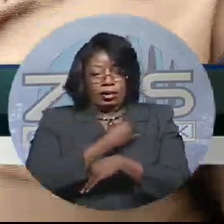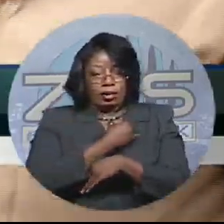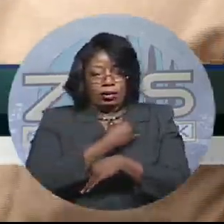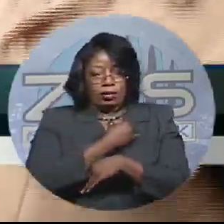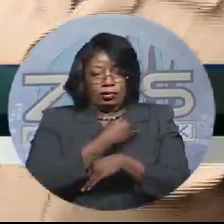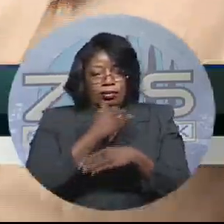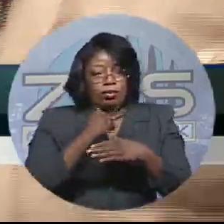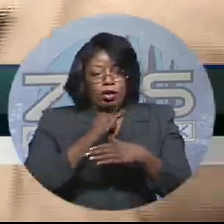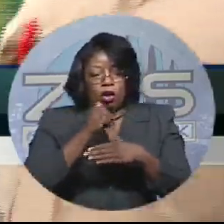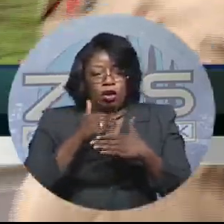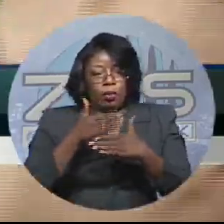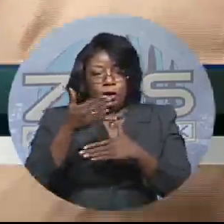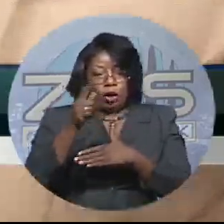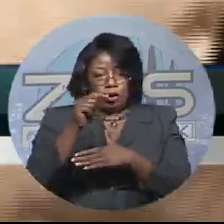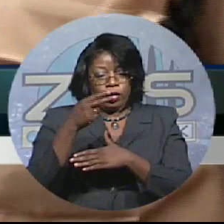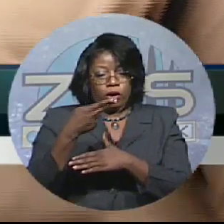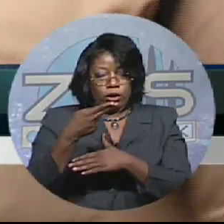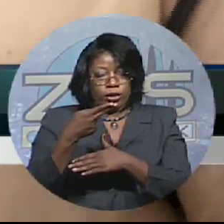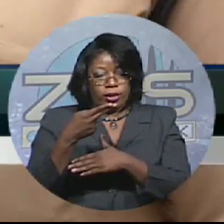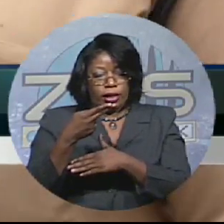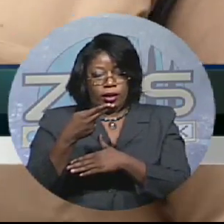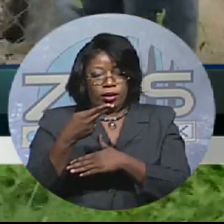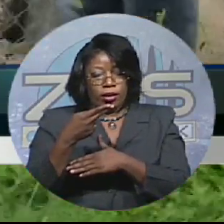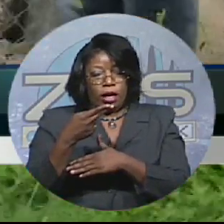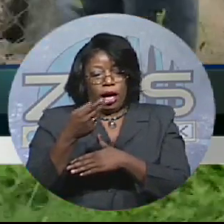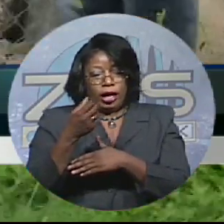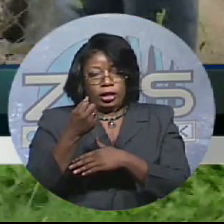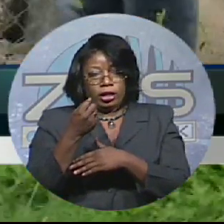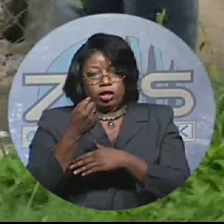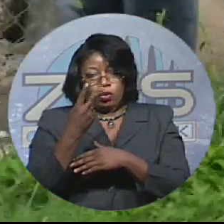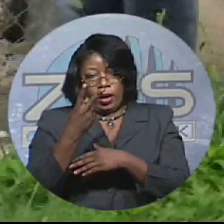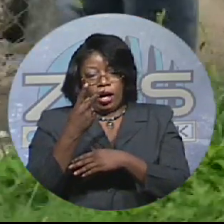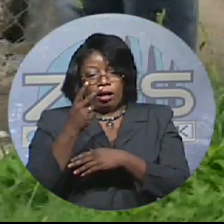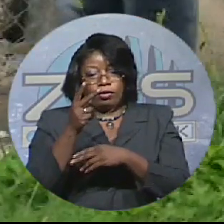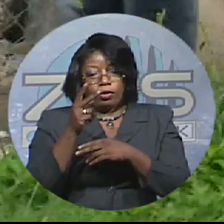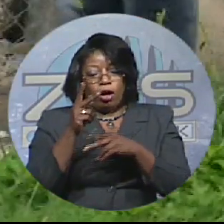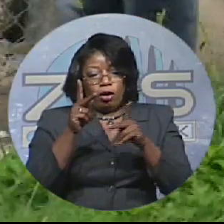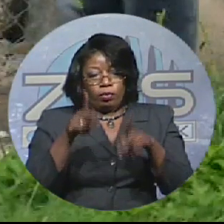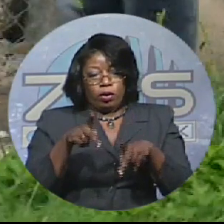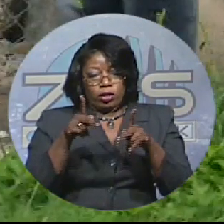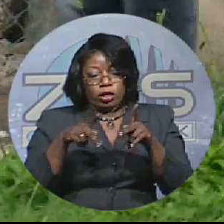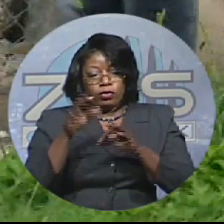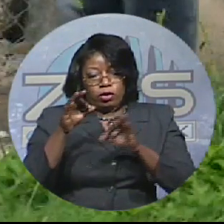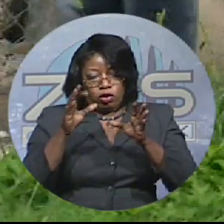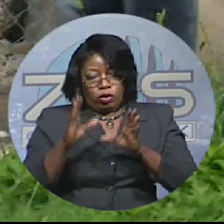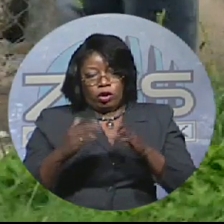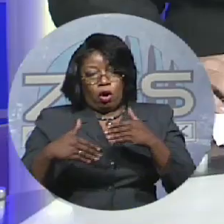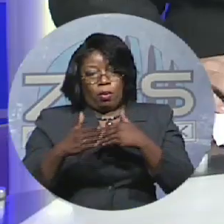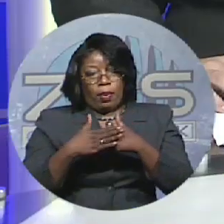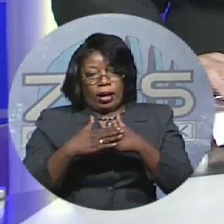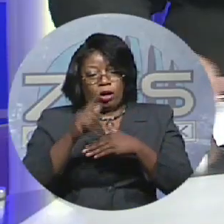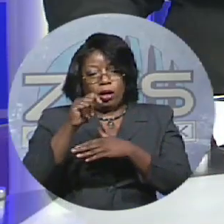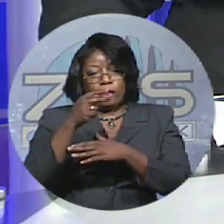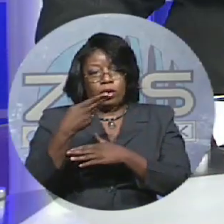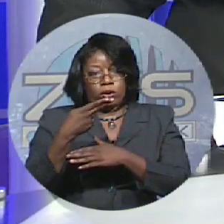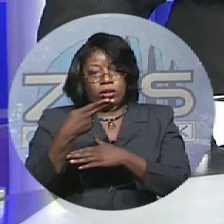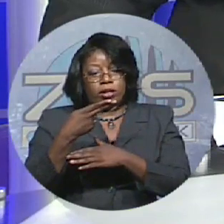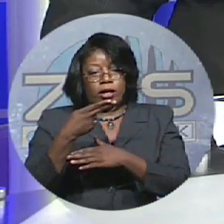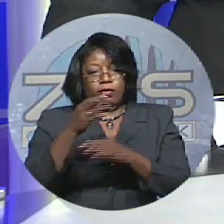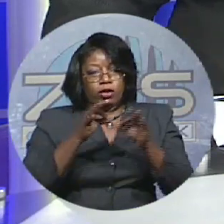beyond Thursday and impaneled the dozen-member jury to return to the Supreme Court on Thursday at 11 in the